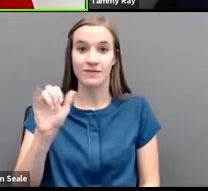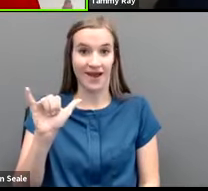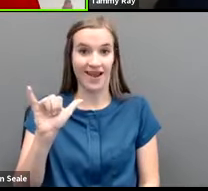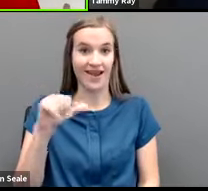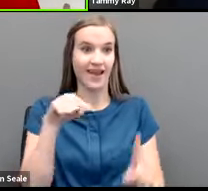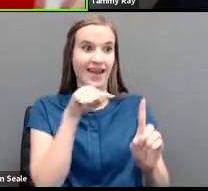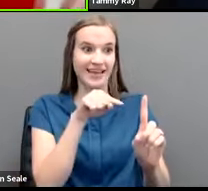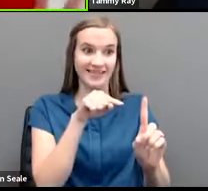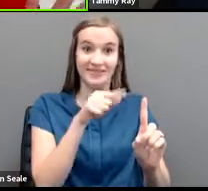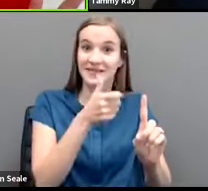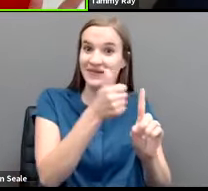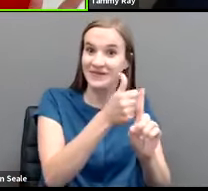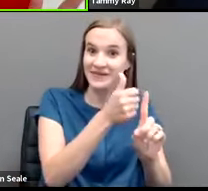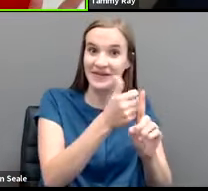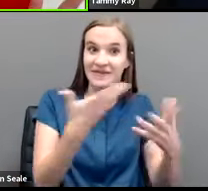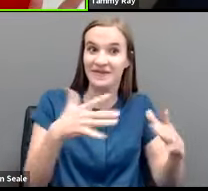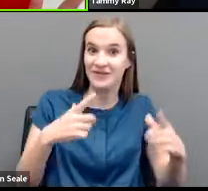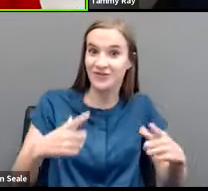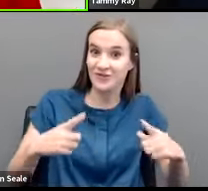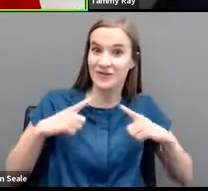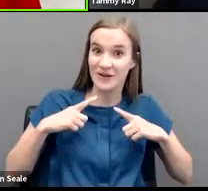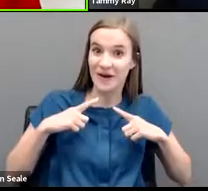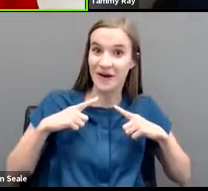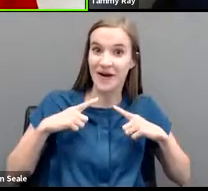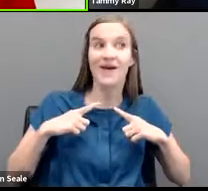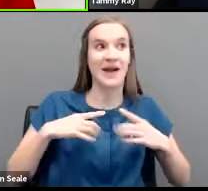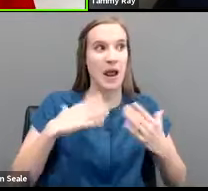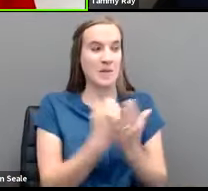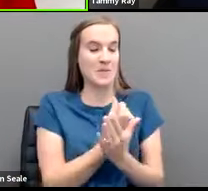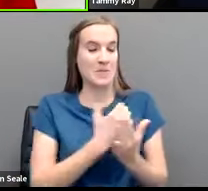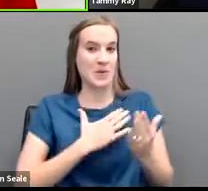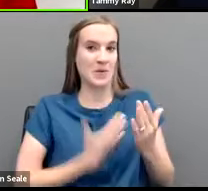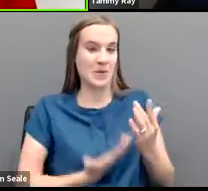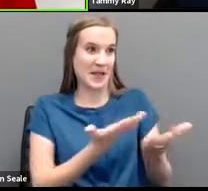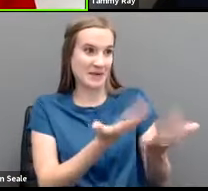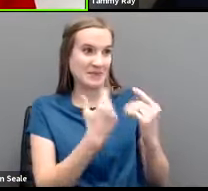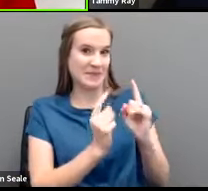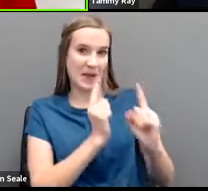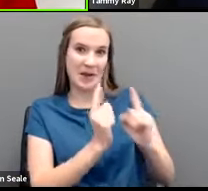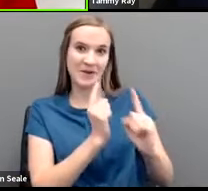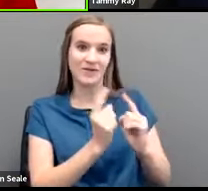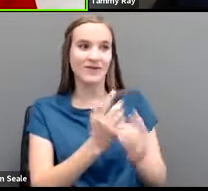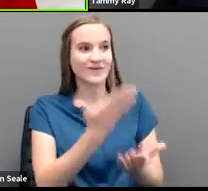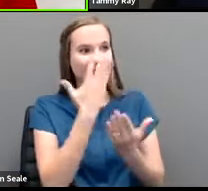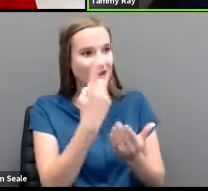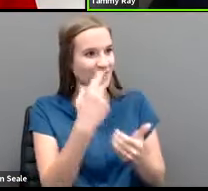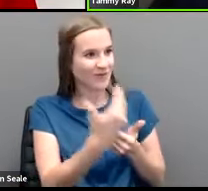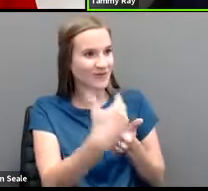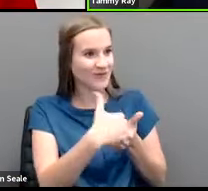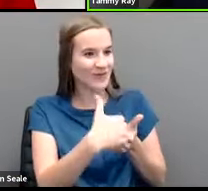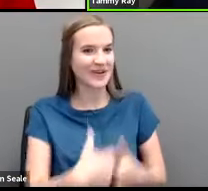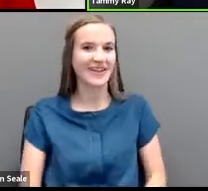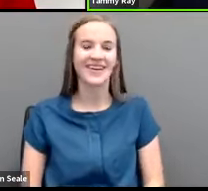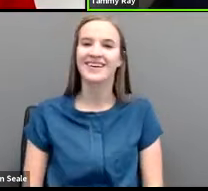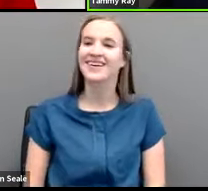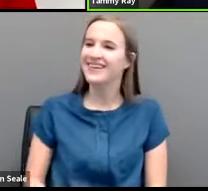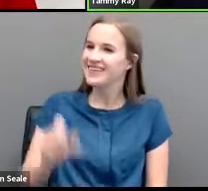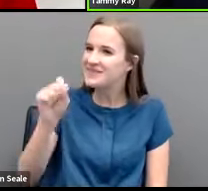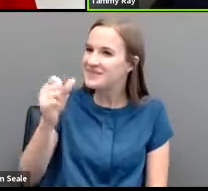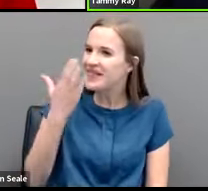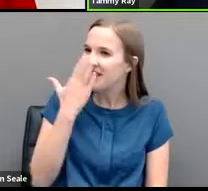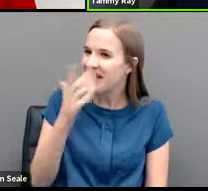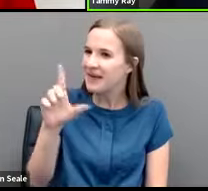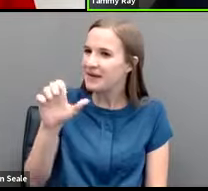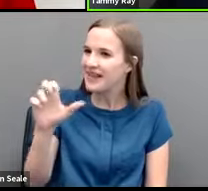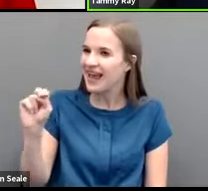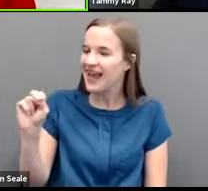retirement. So we're very excited to chat with you, Tammy Ray. Thank you for joining us. Thanks, LeAnn. It's great